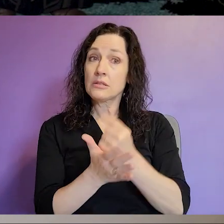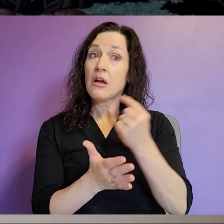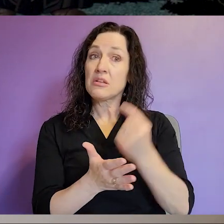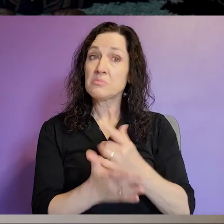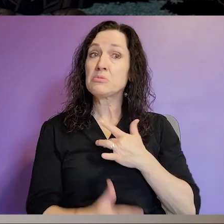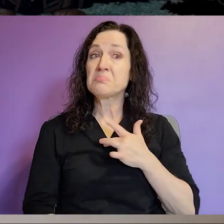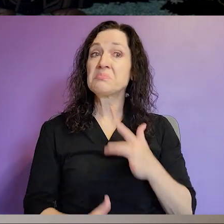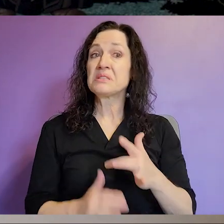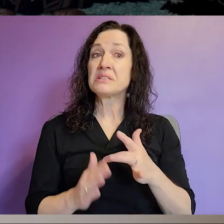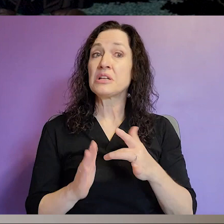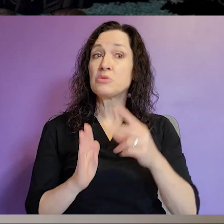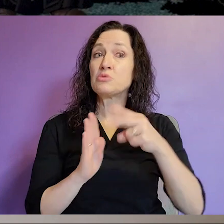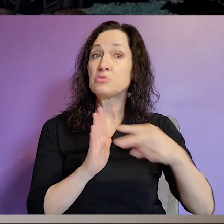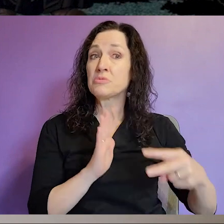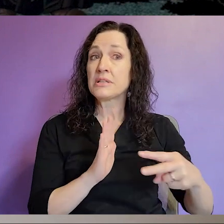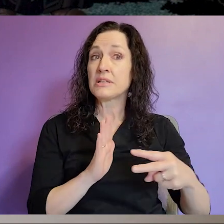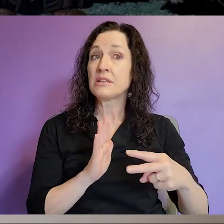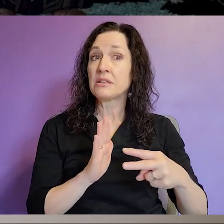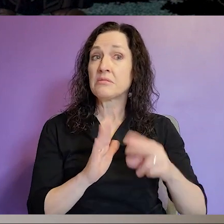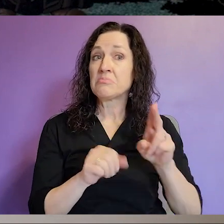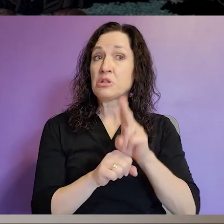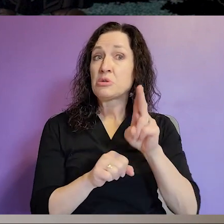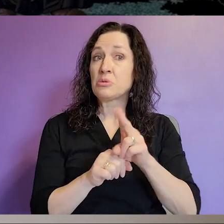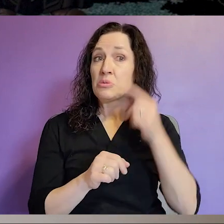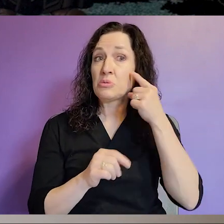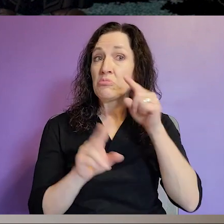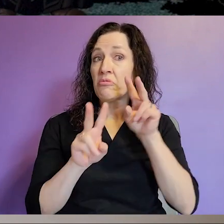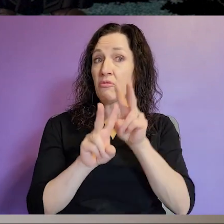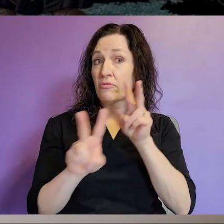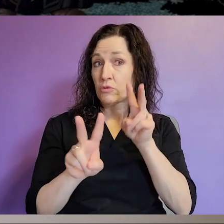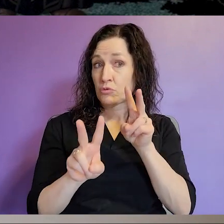The gospel today is one we usually hear